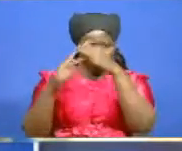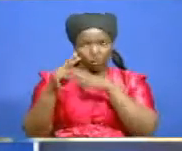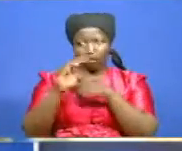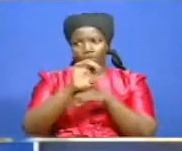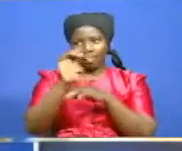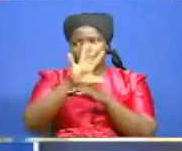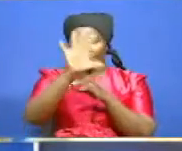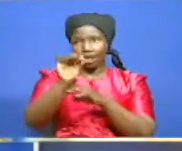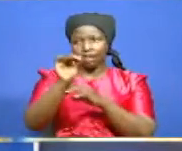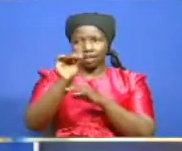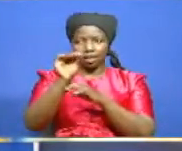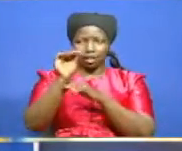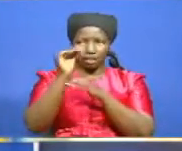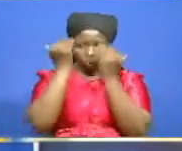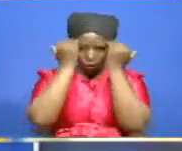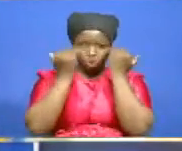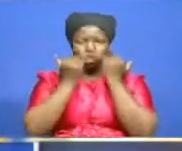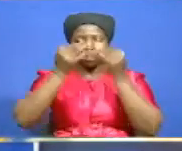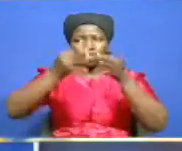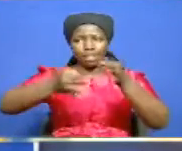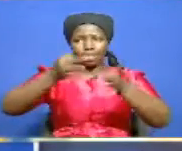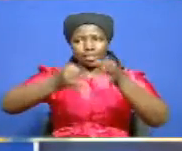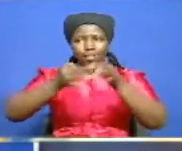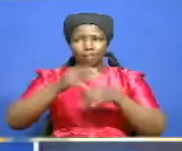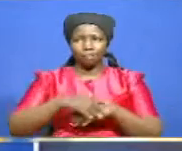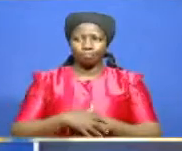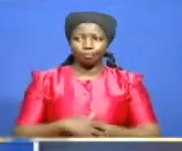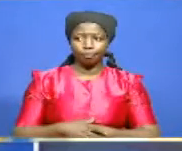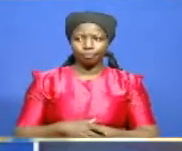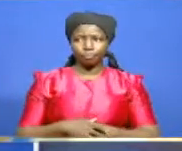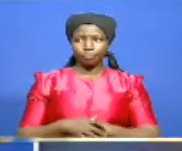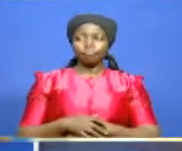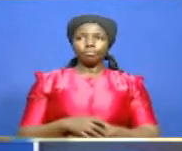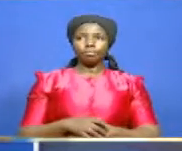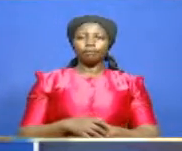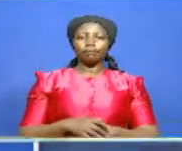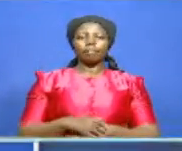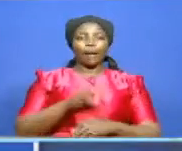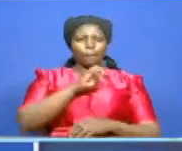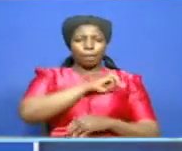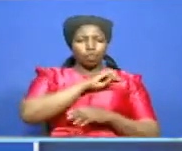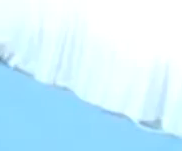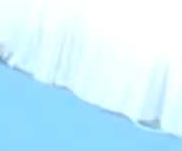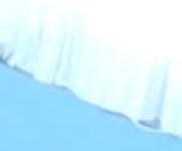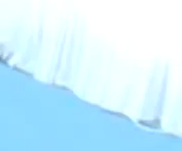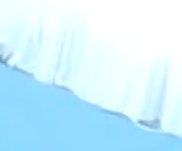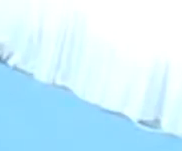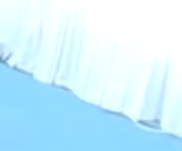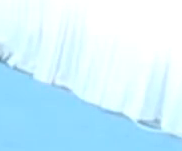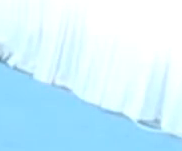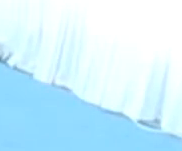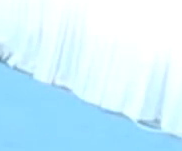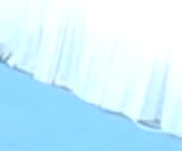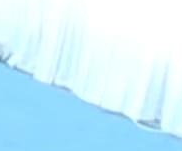Justice so that its missions be achieved.